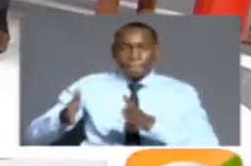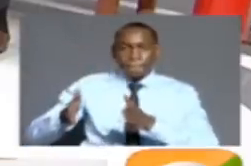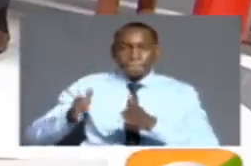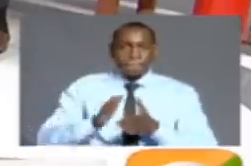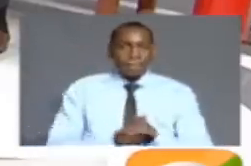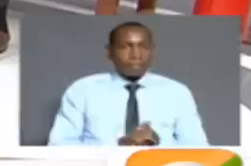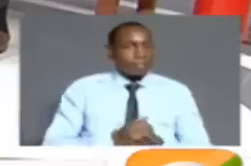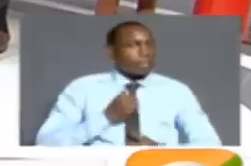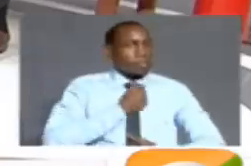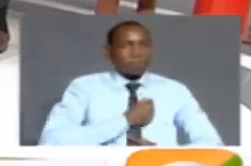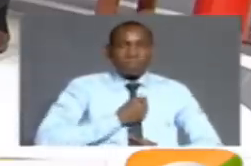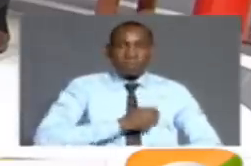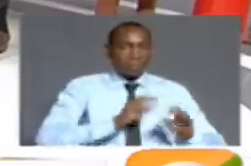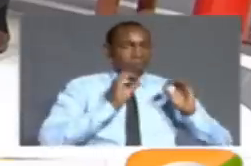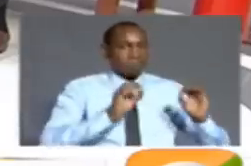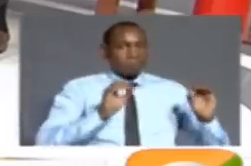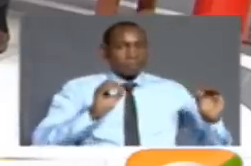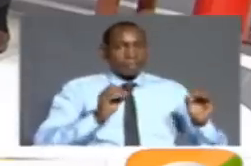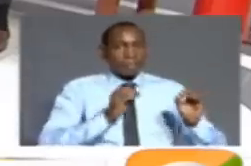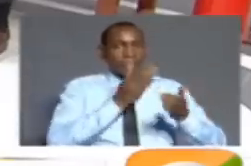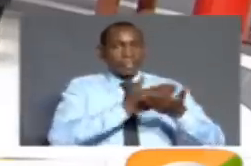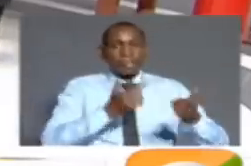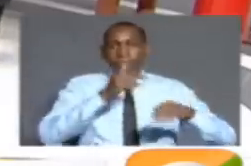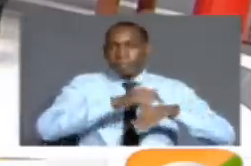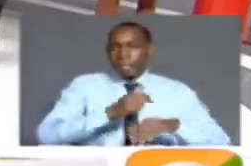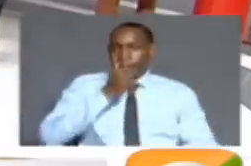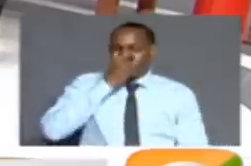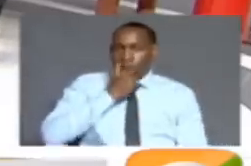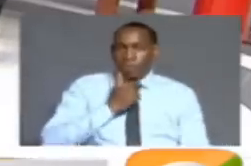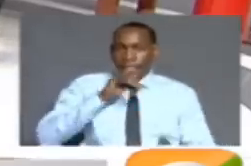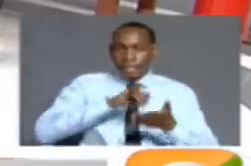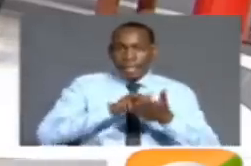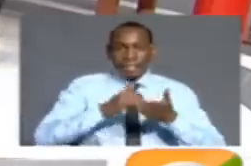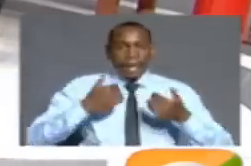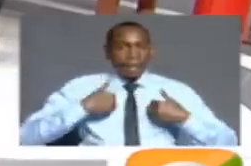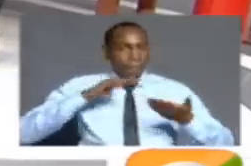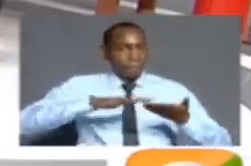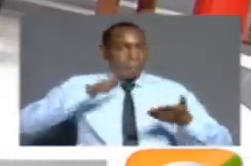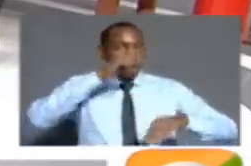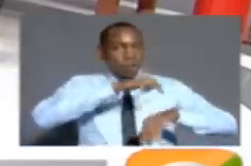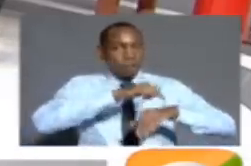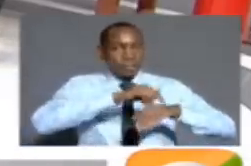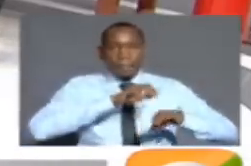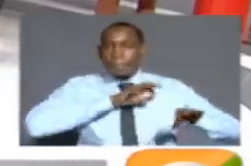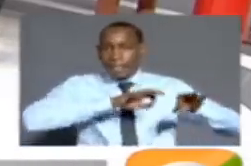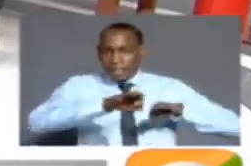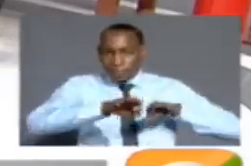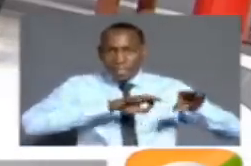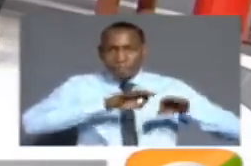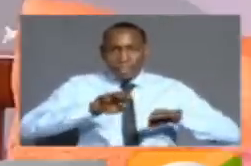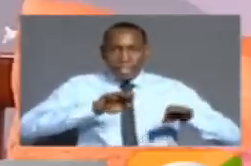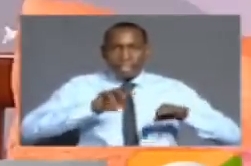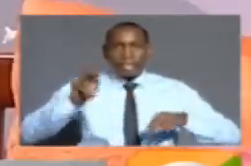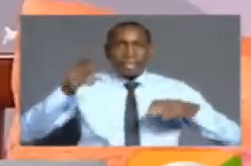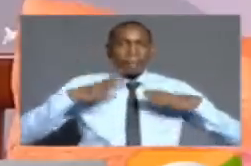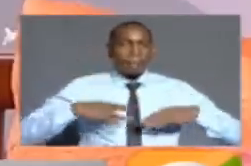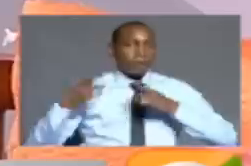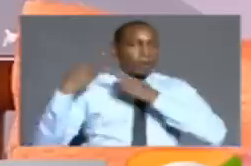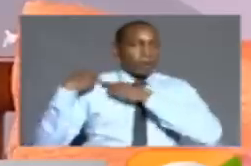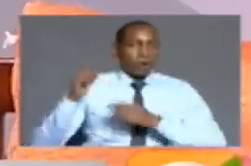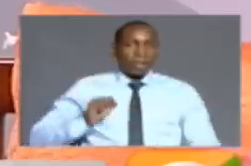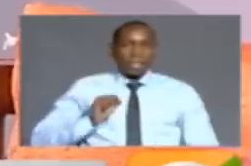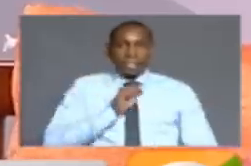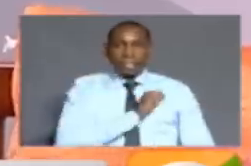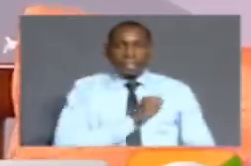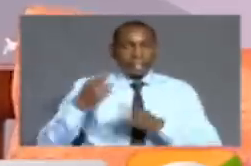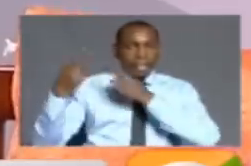No regrets. No regrets. I mean, sometimes I wish that we'll spend more time explaining to Kenyans what is the role of a senator, what is the